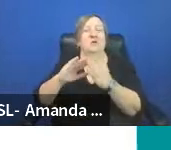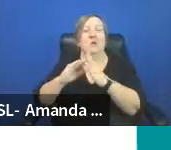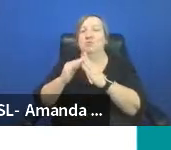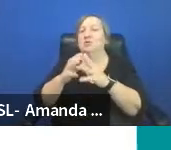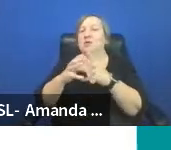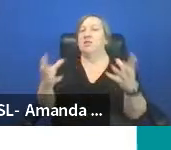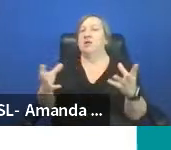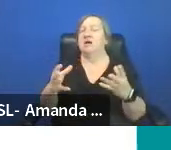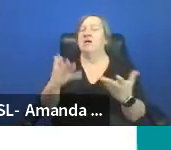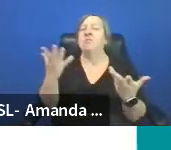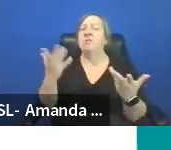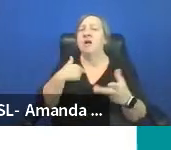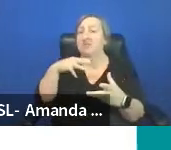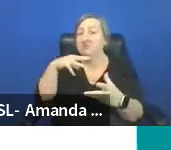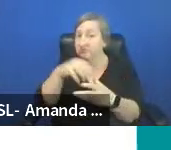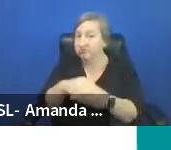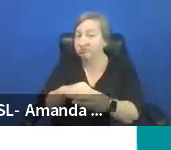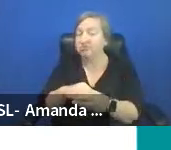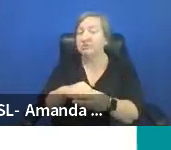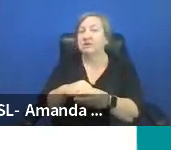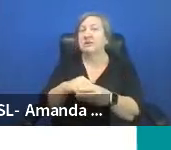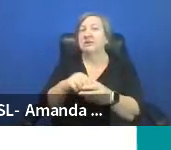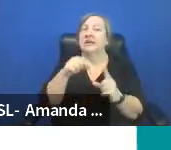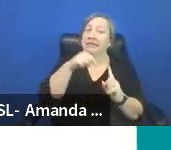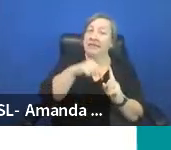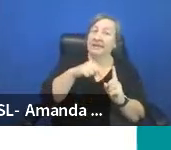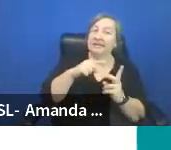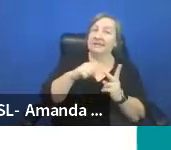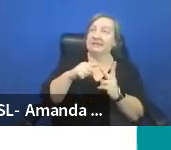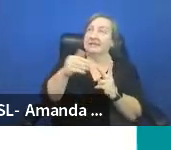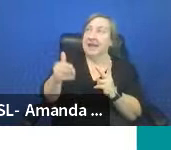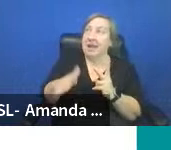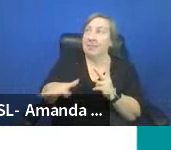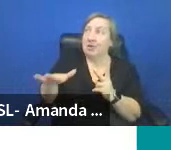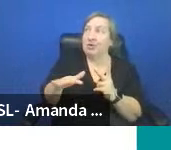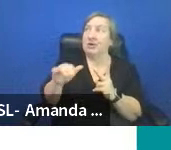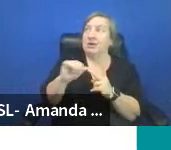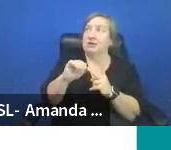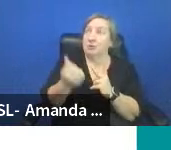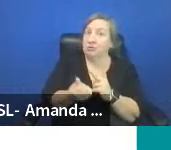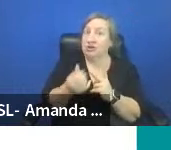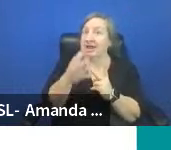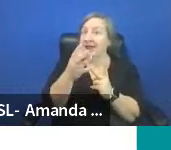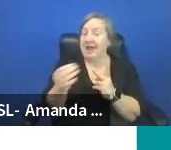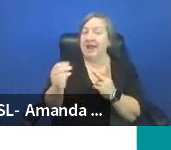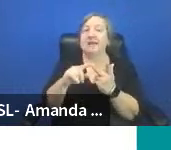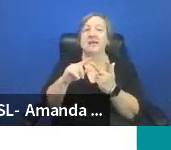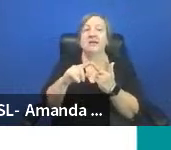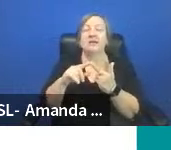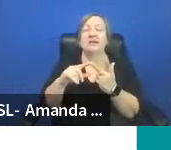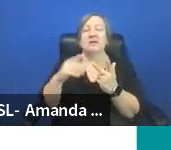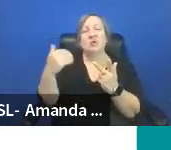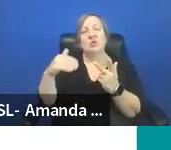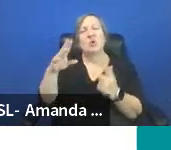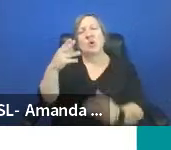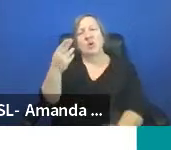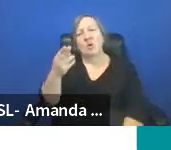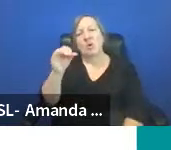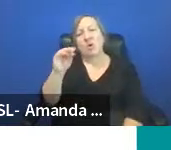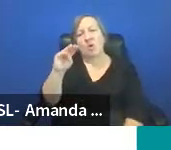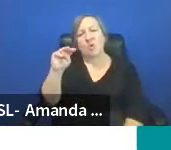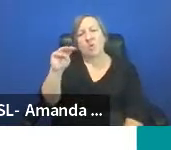gotten involved in, as well as this and the neighborhood associations, is the homelessness crisis, and